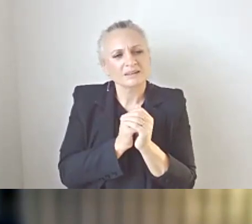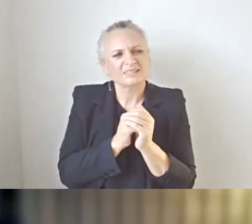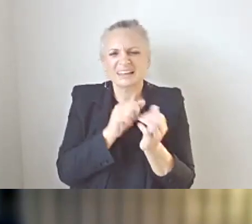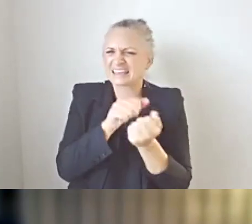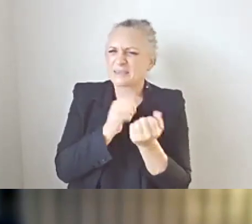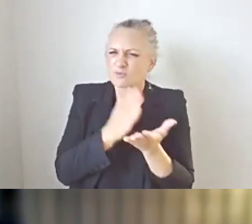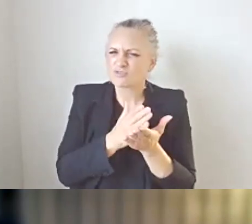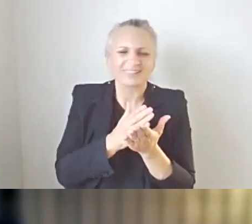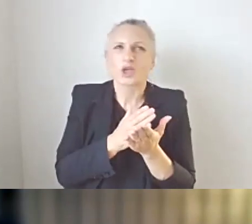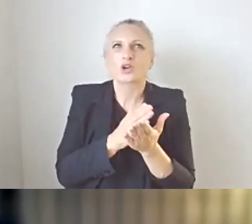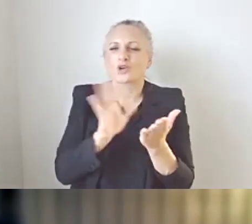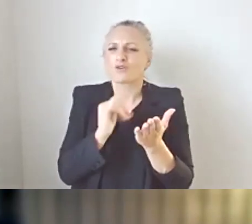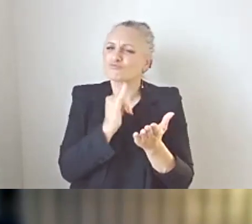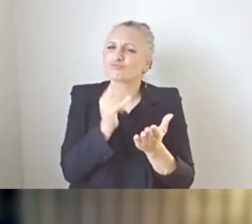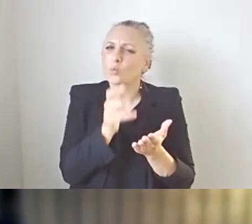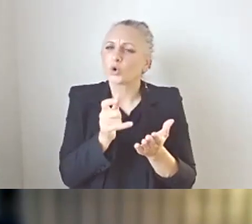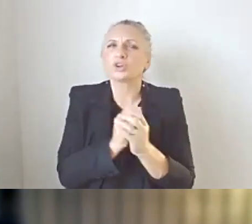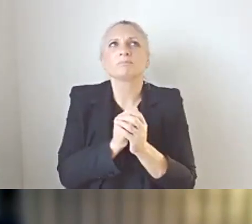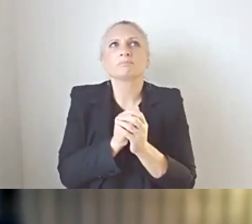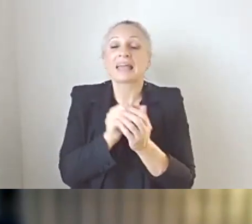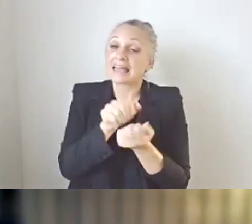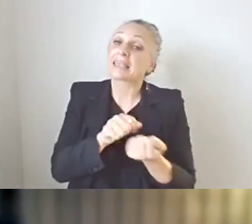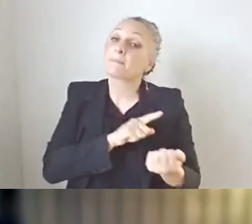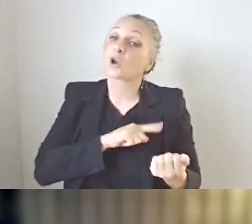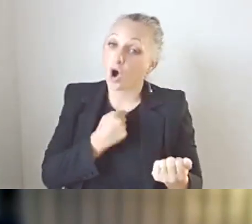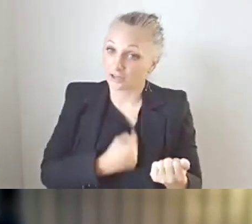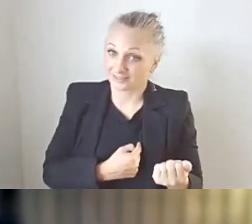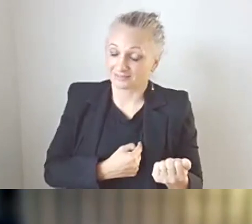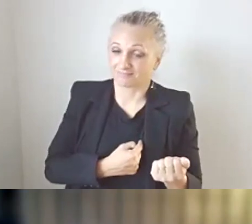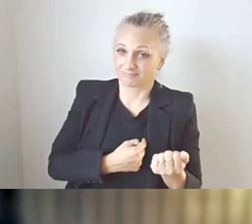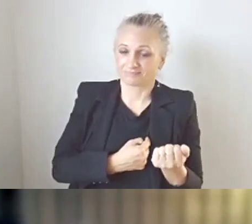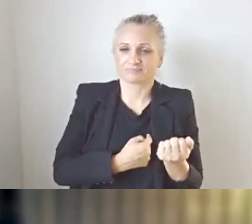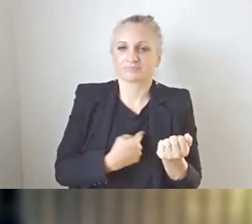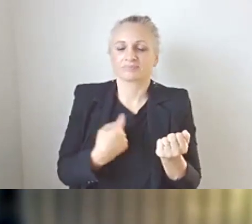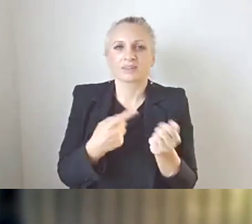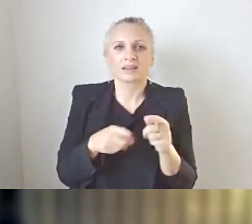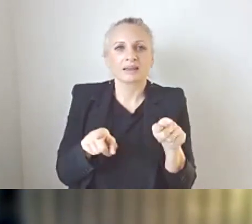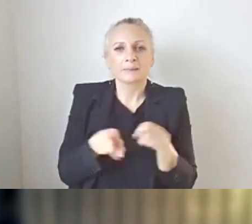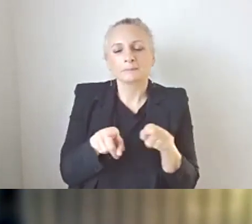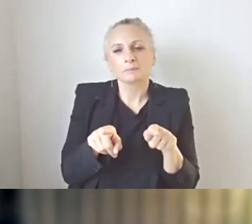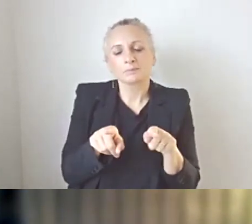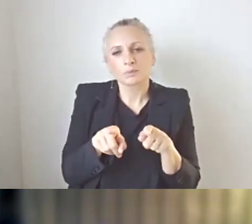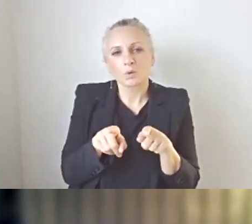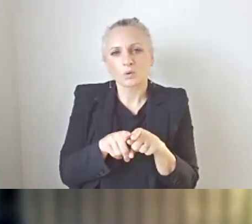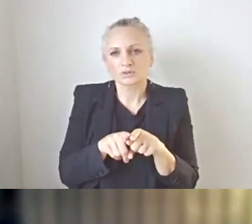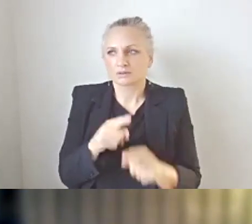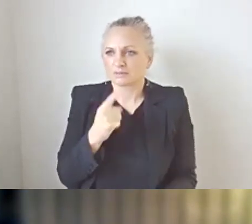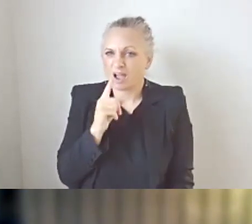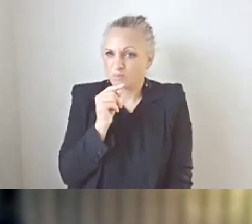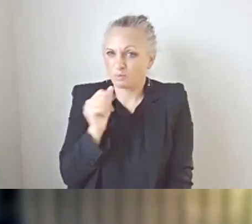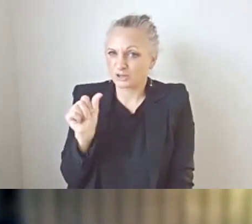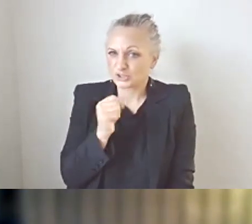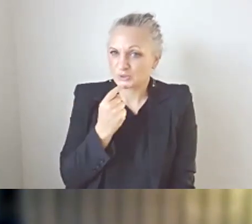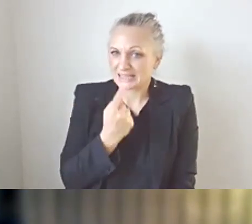keep it honest, but also to, and I probably shouldn't say this, but to go